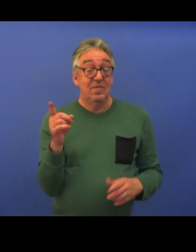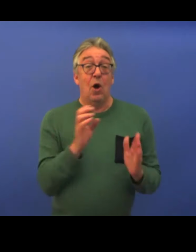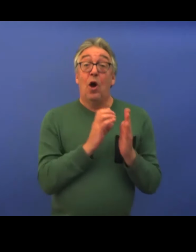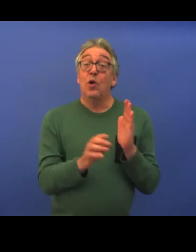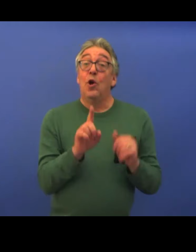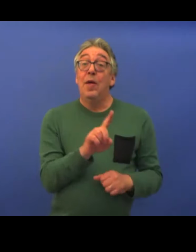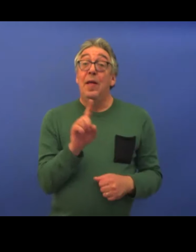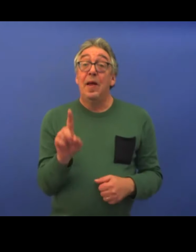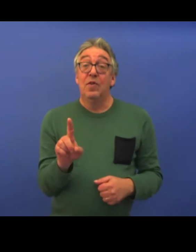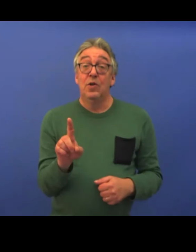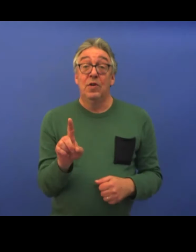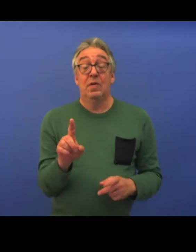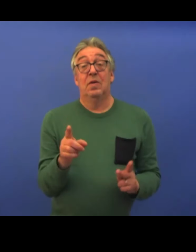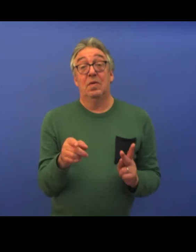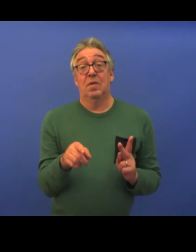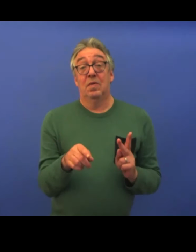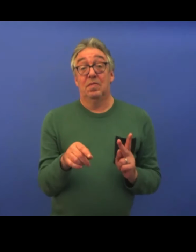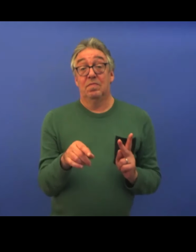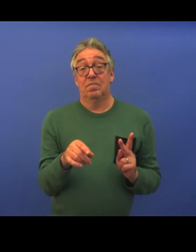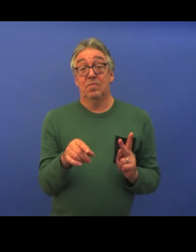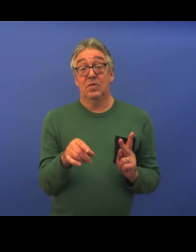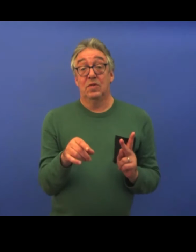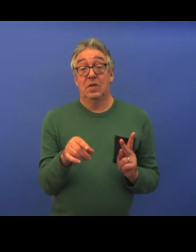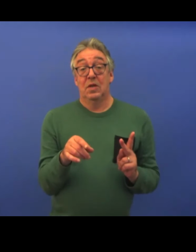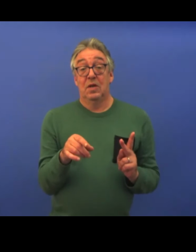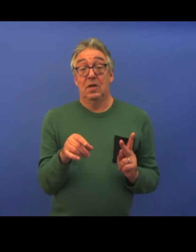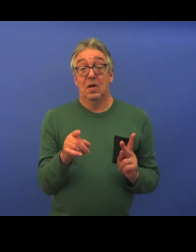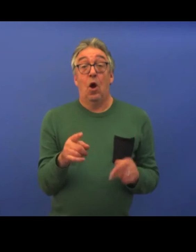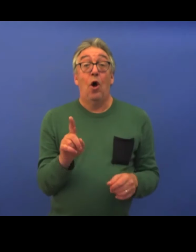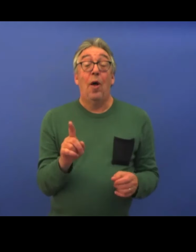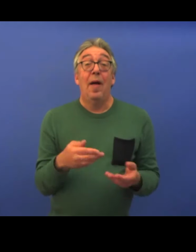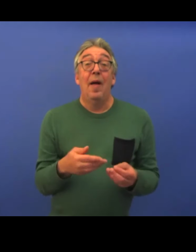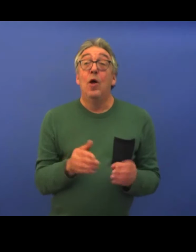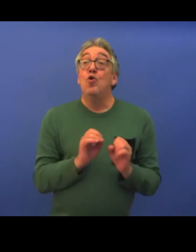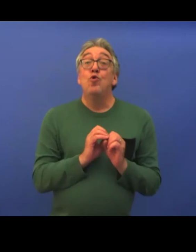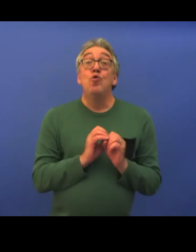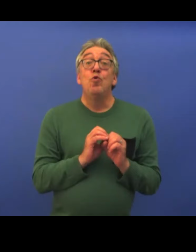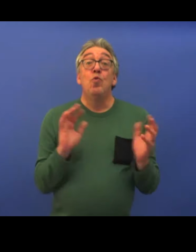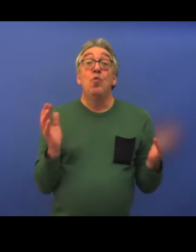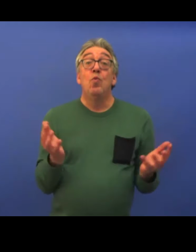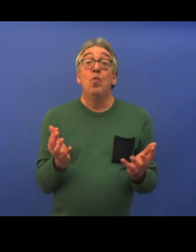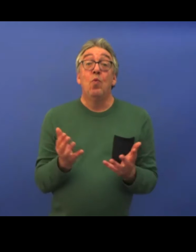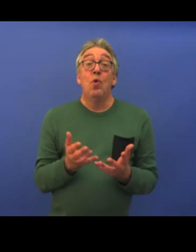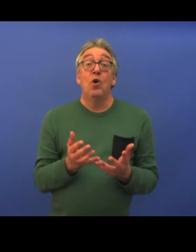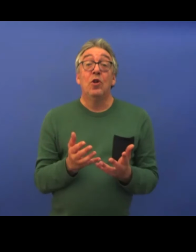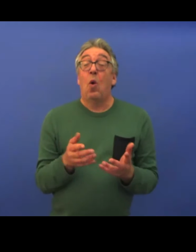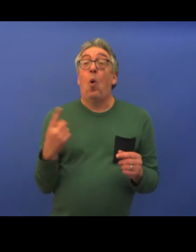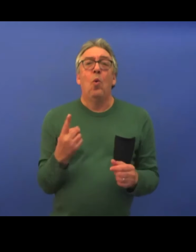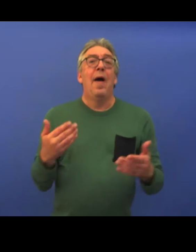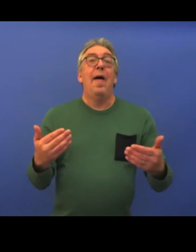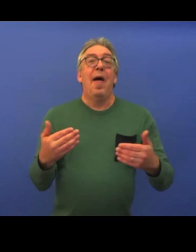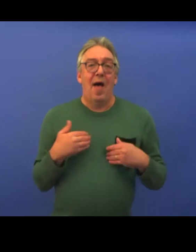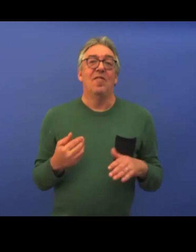often say more informally, there is no context where there's no refugees. There's only context where refugees, and in